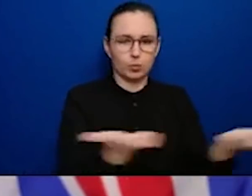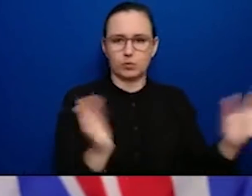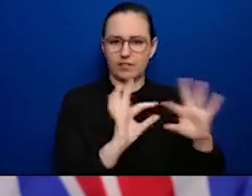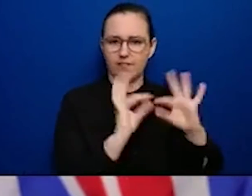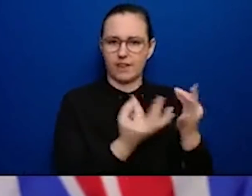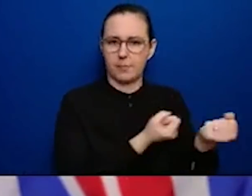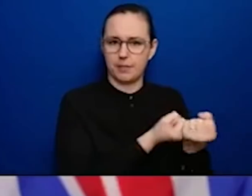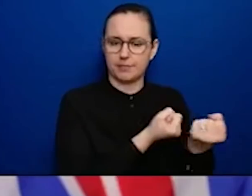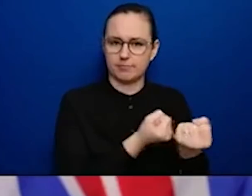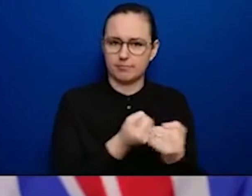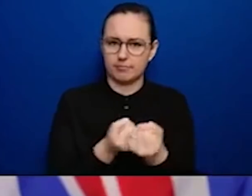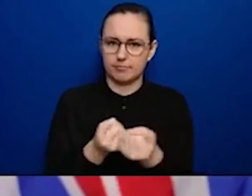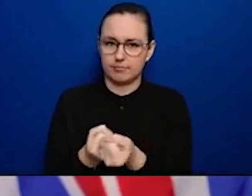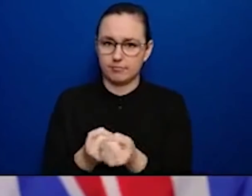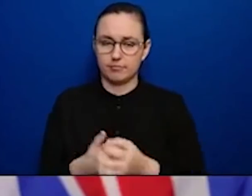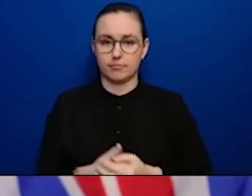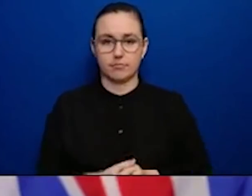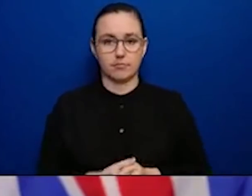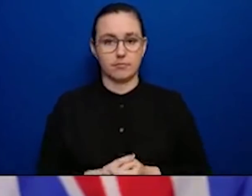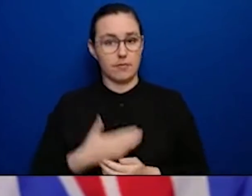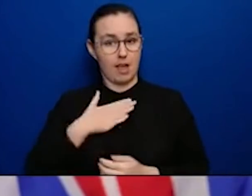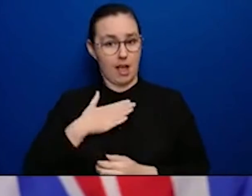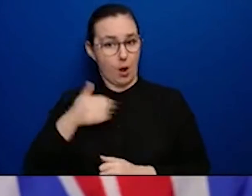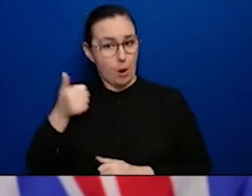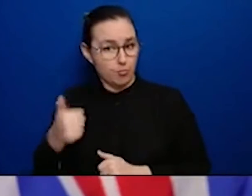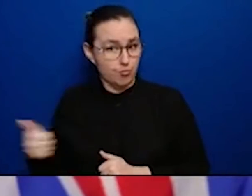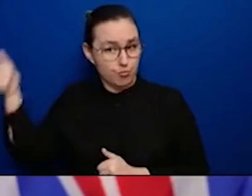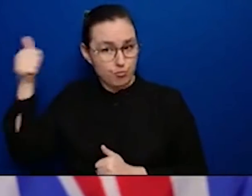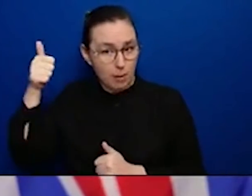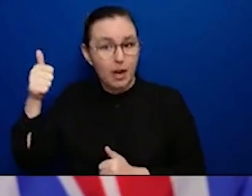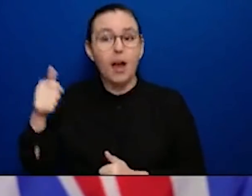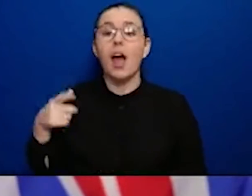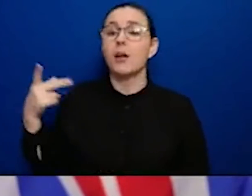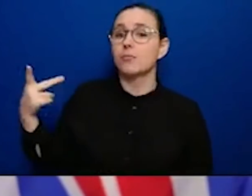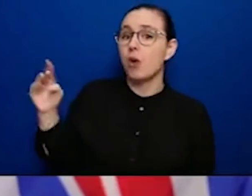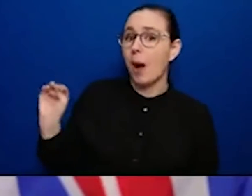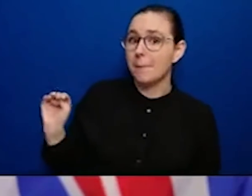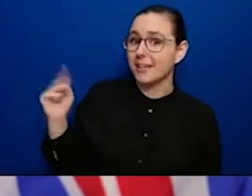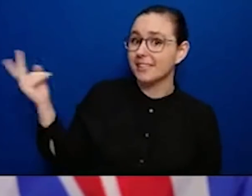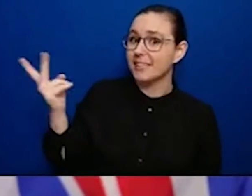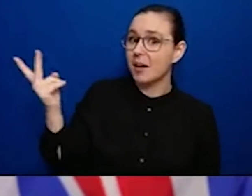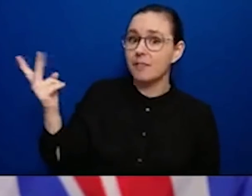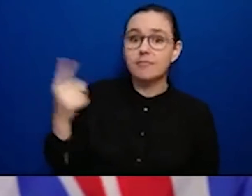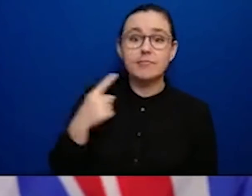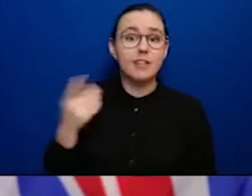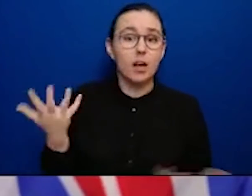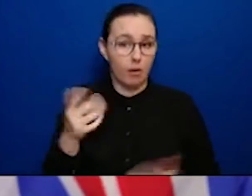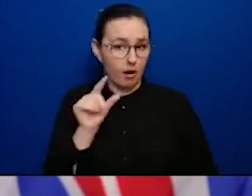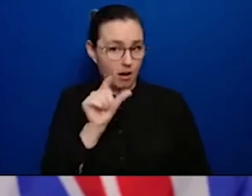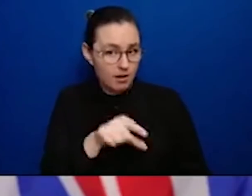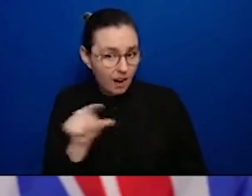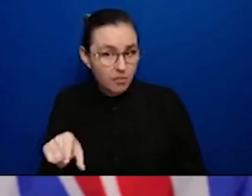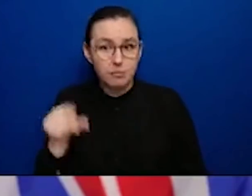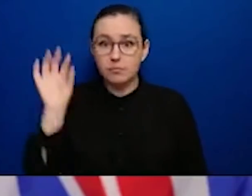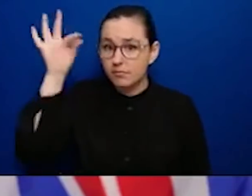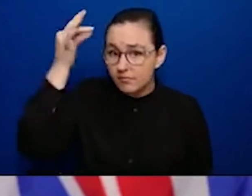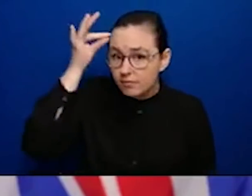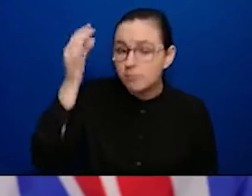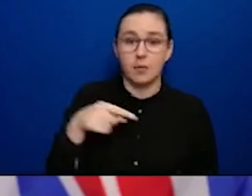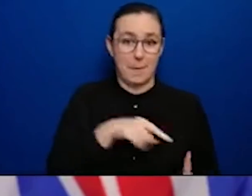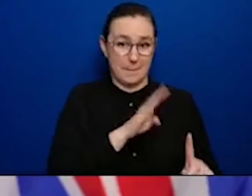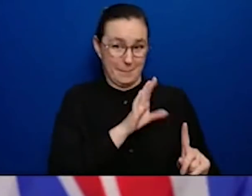announced by Premier Horgan and the Prime Minister, the Government of Canada and the Province of BC will match all donations made by individuals and